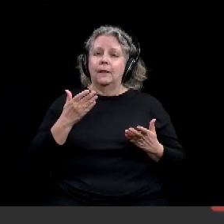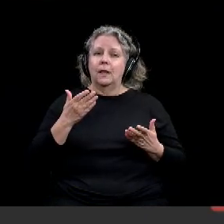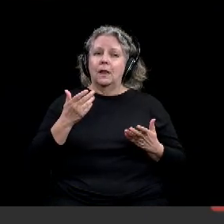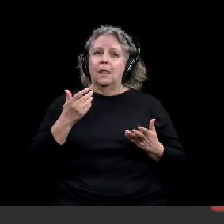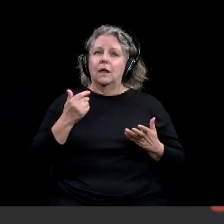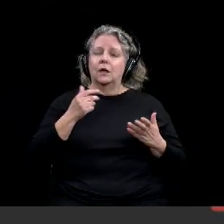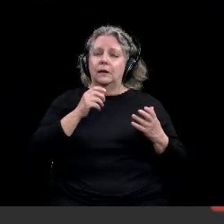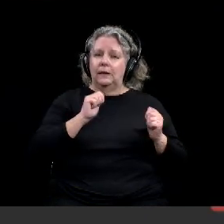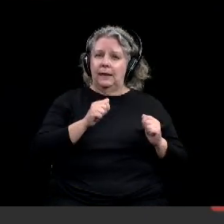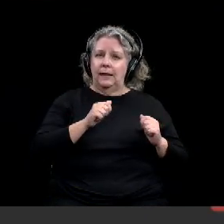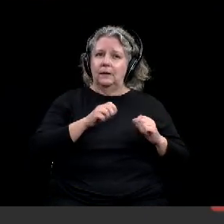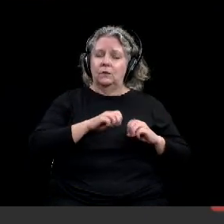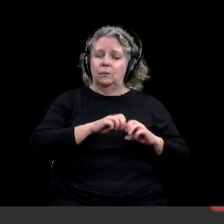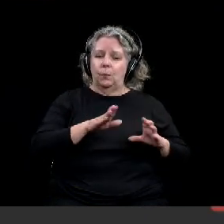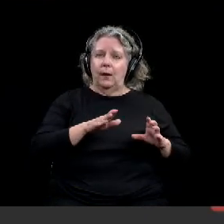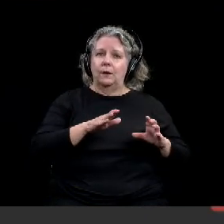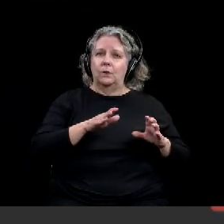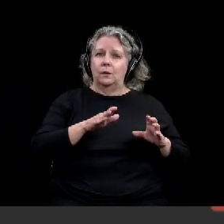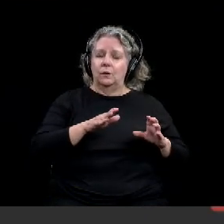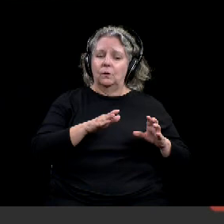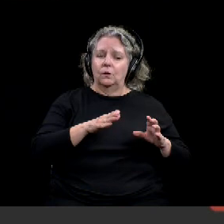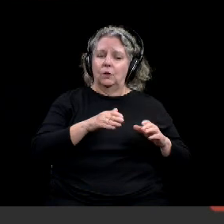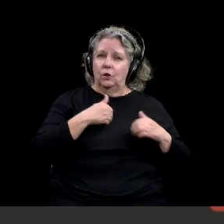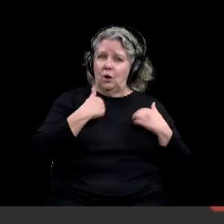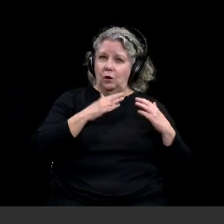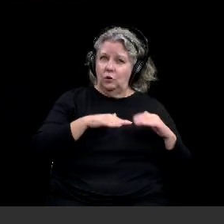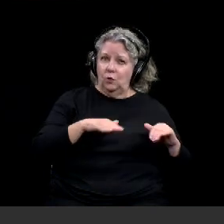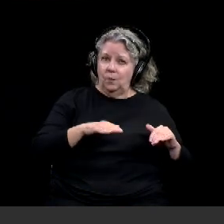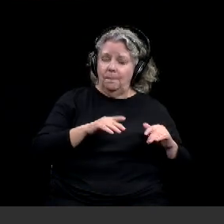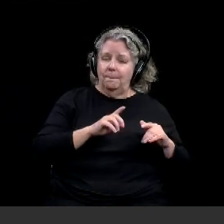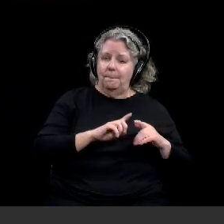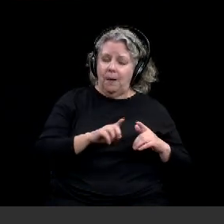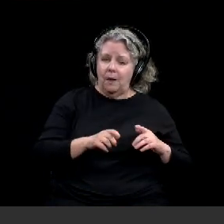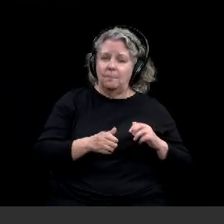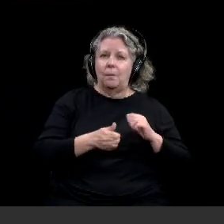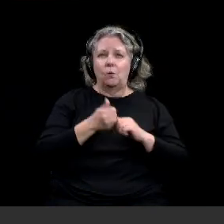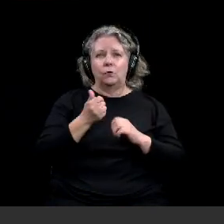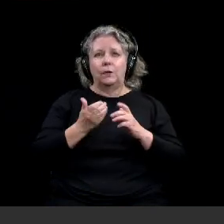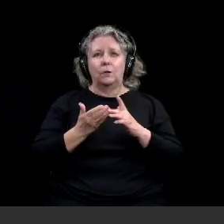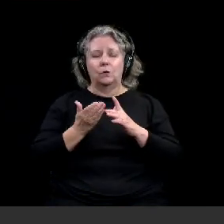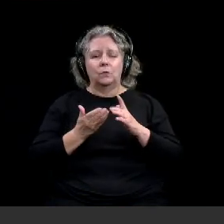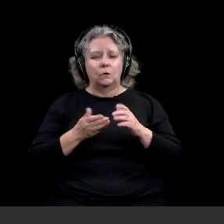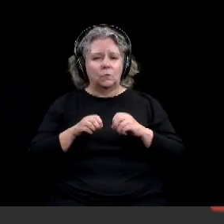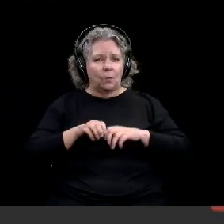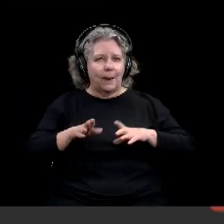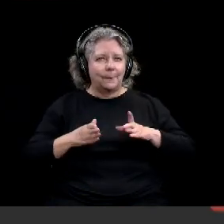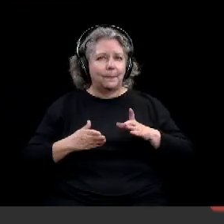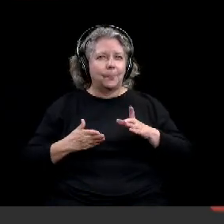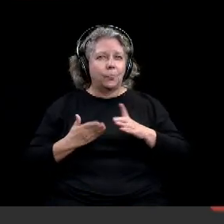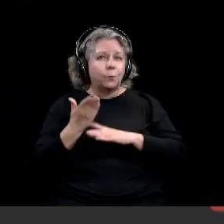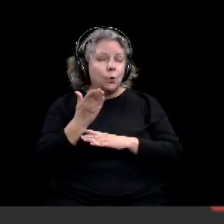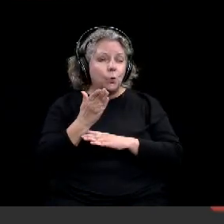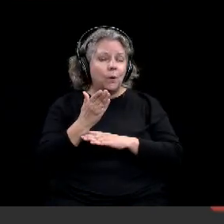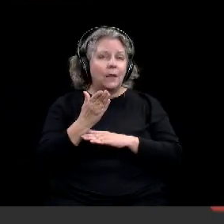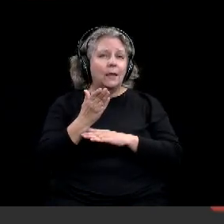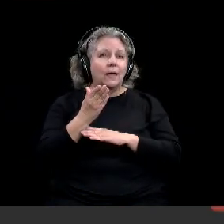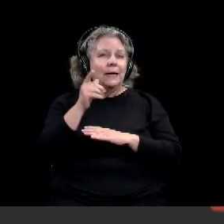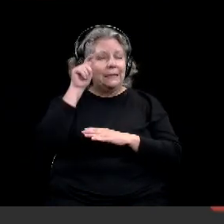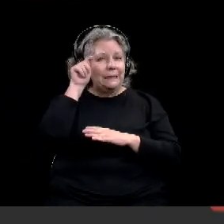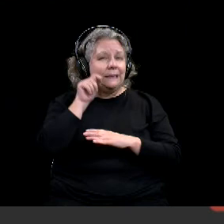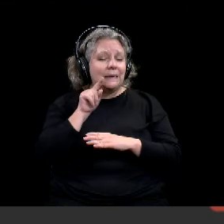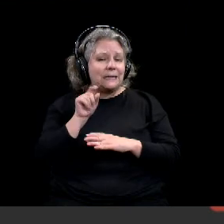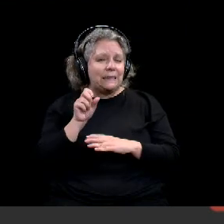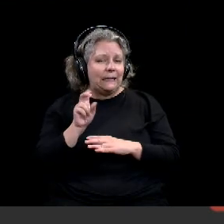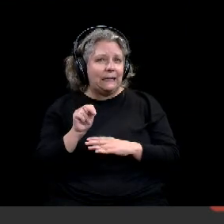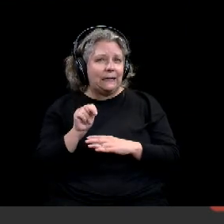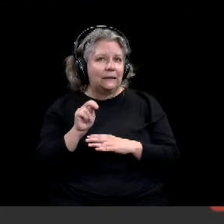something like sports. Would that change? Should schools kind of change their approach at all based on that information?